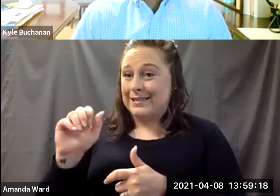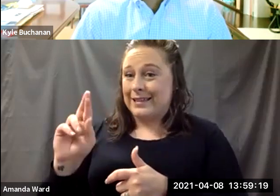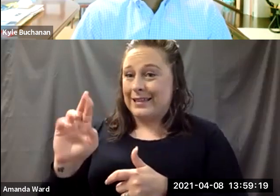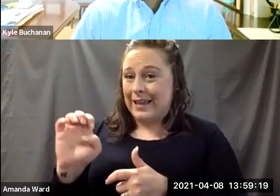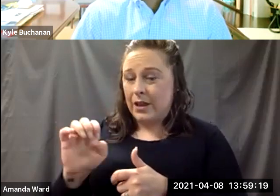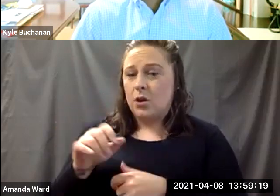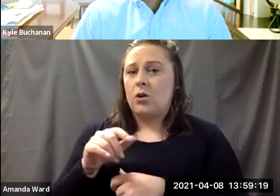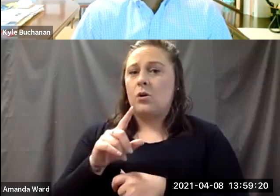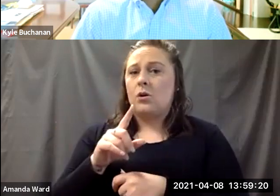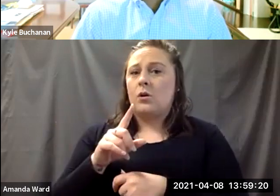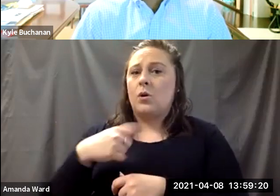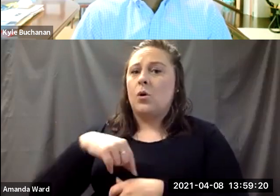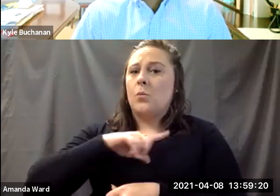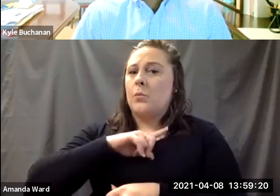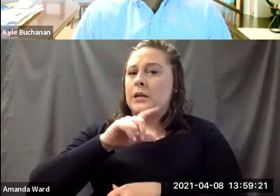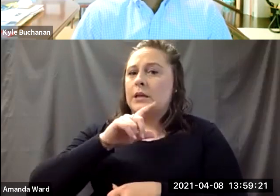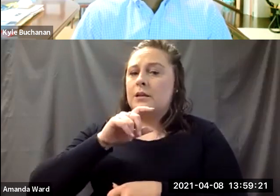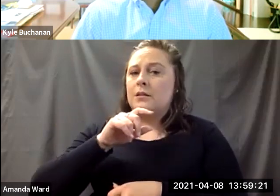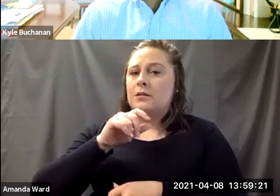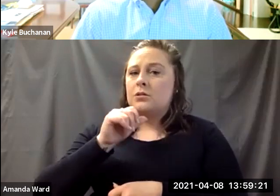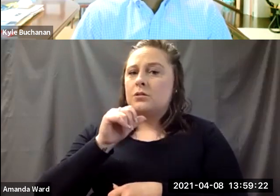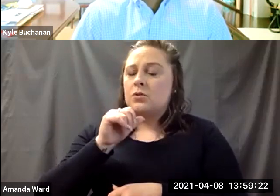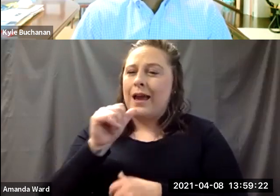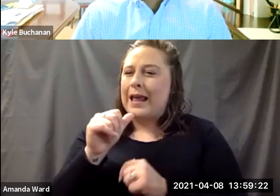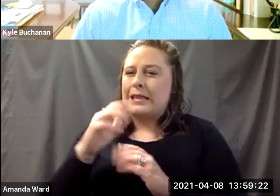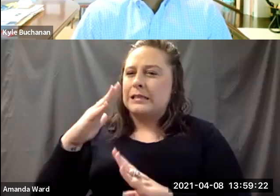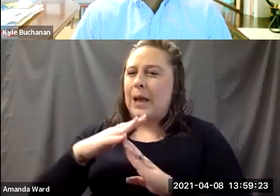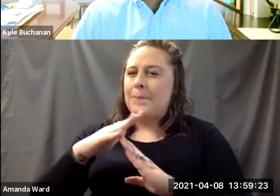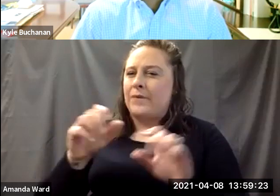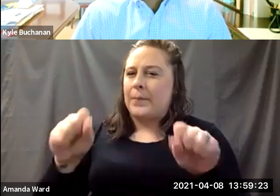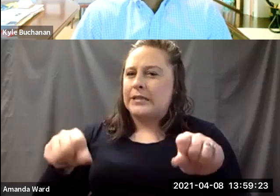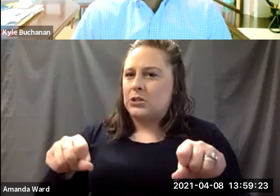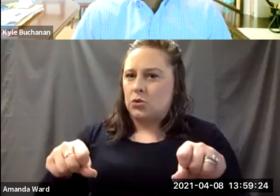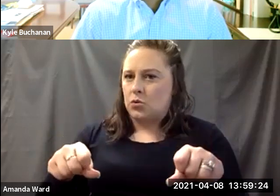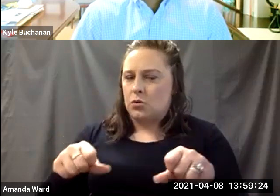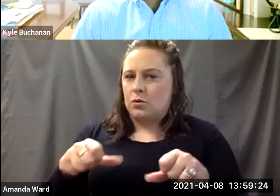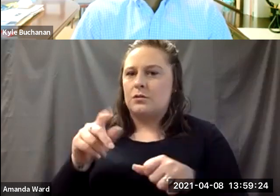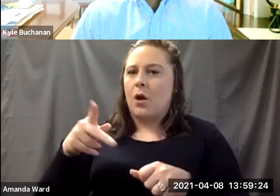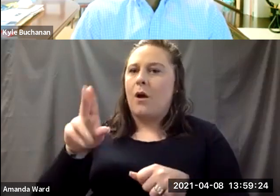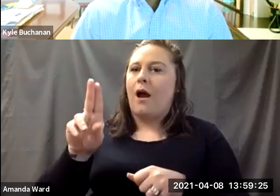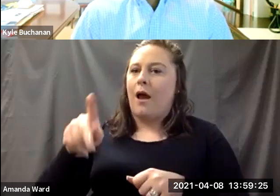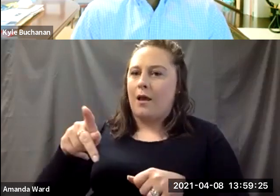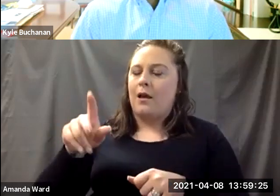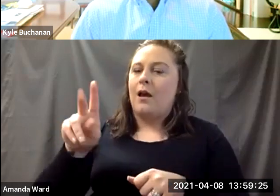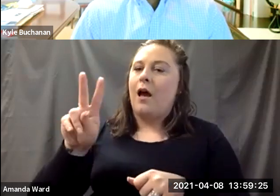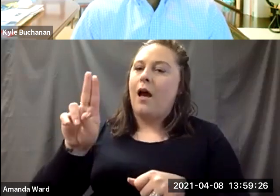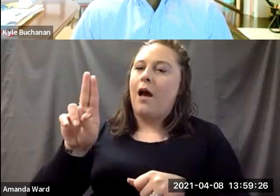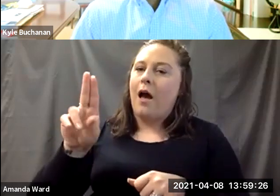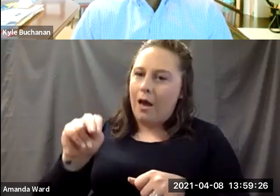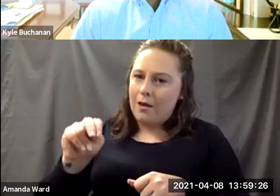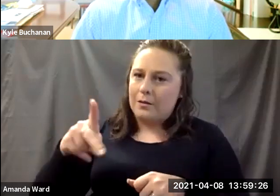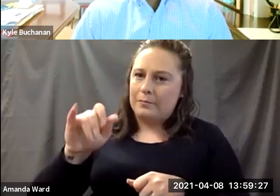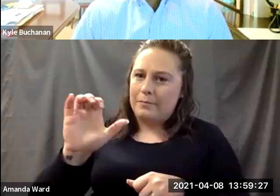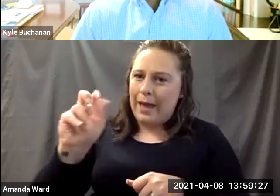we don't live up to the potential of what we could. So I think for me, it's unpack our patience and be prepared to deal with longer